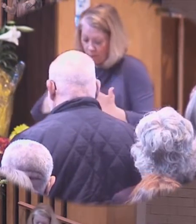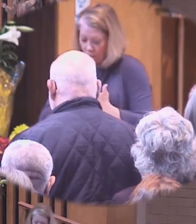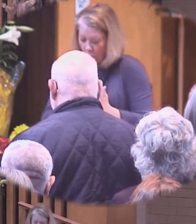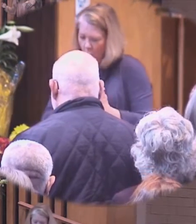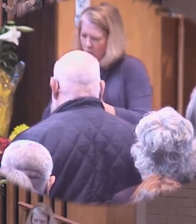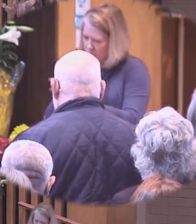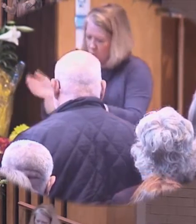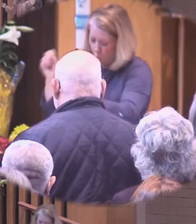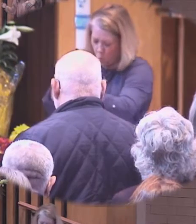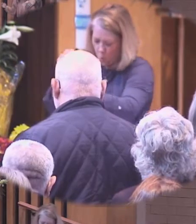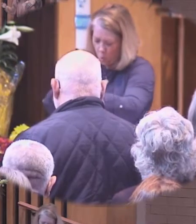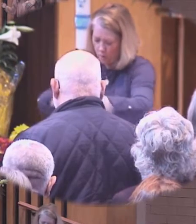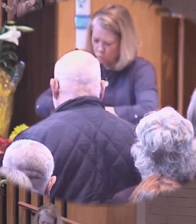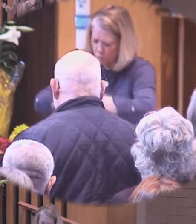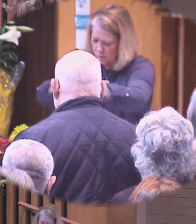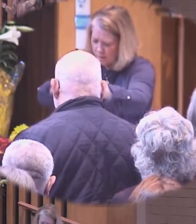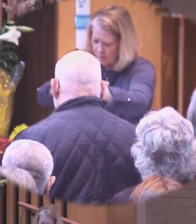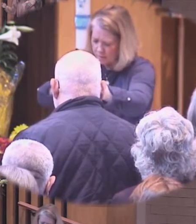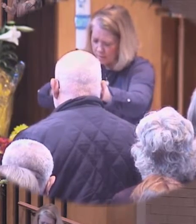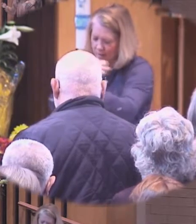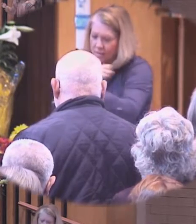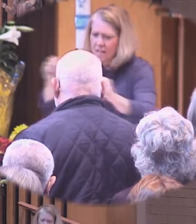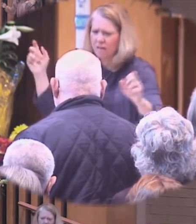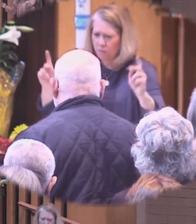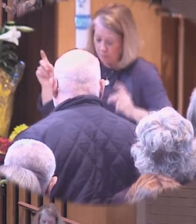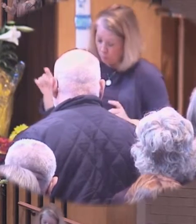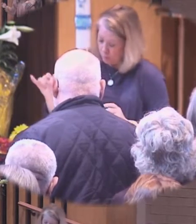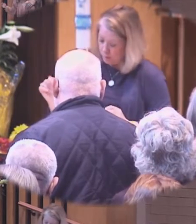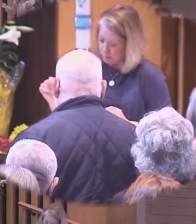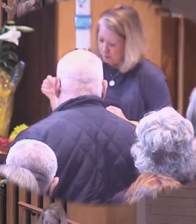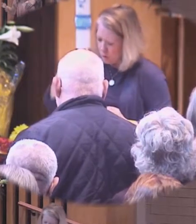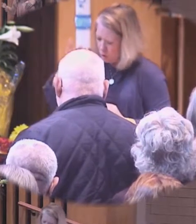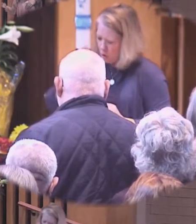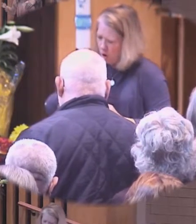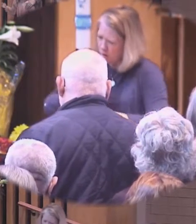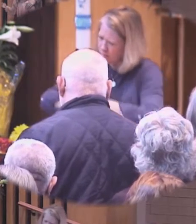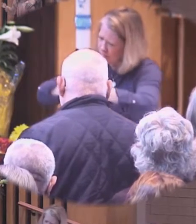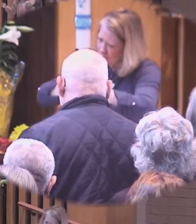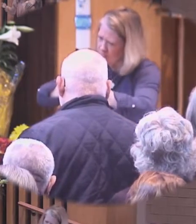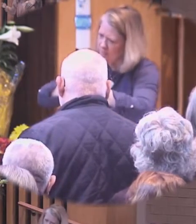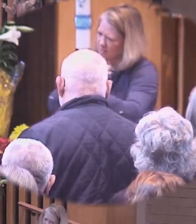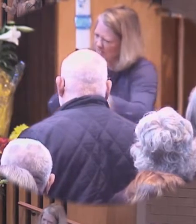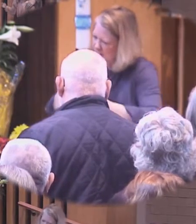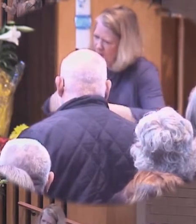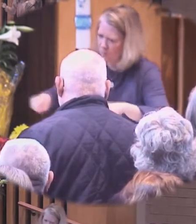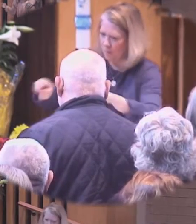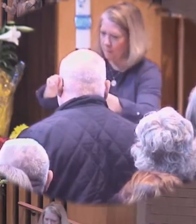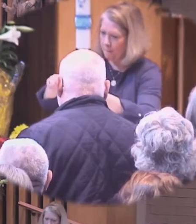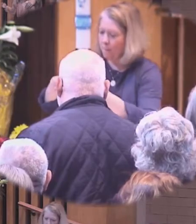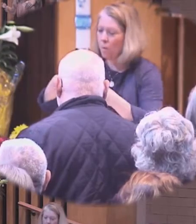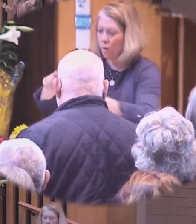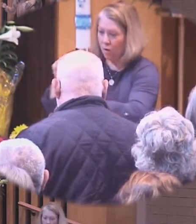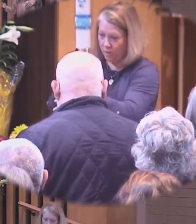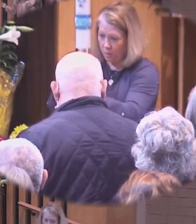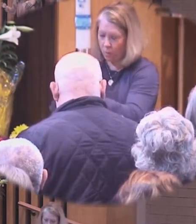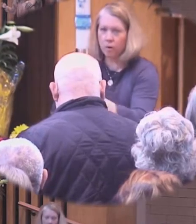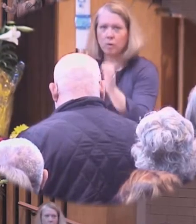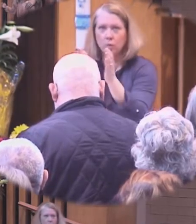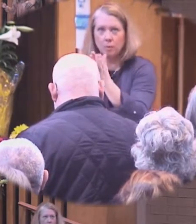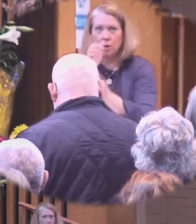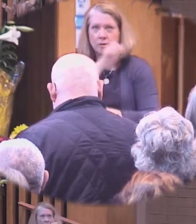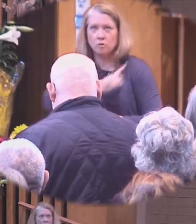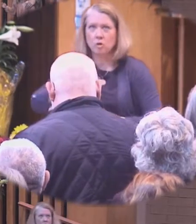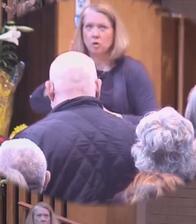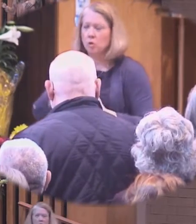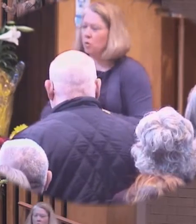protect, defend, and rescue those in need, may God keep them safe as they carry out their duties. Let us pray to